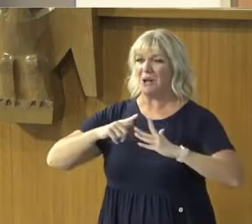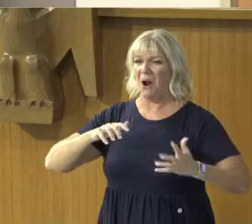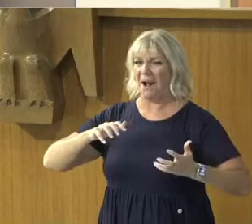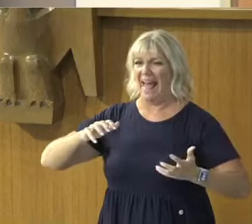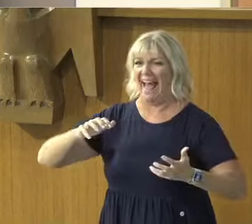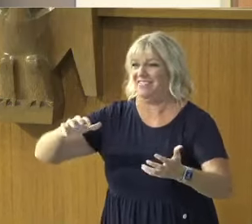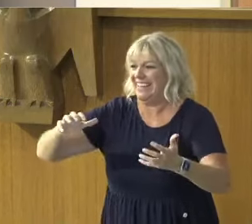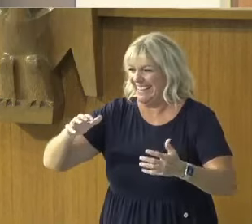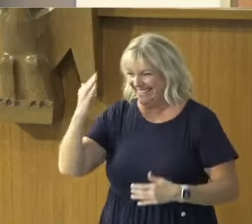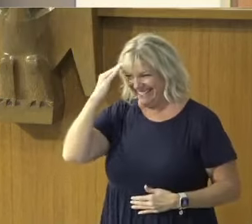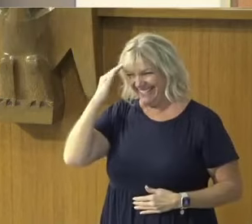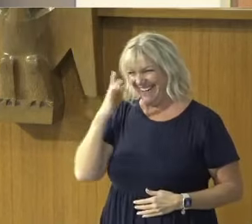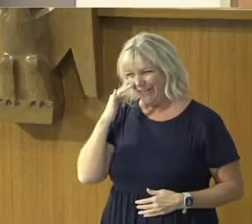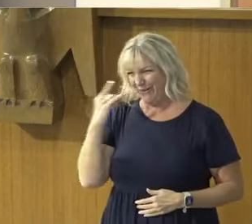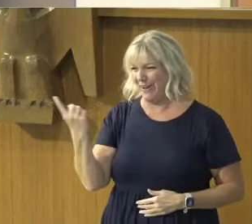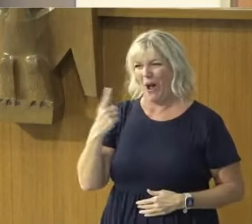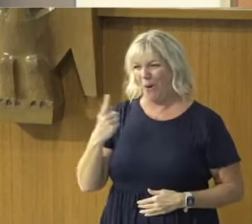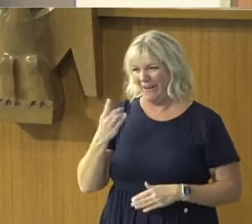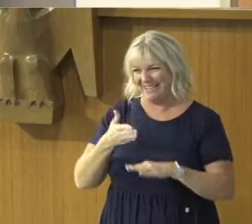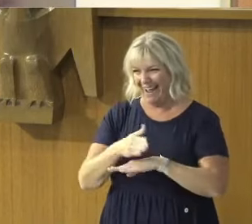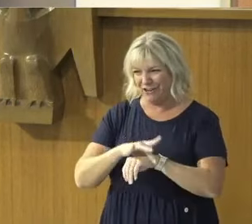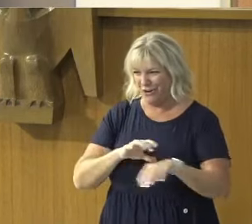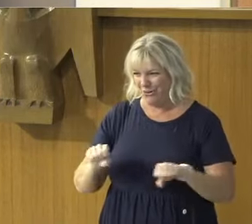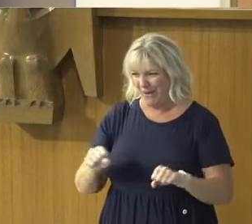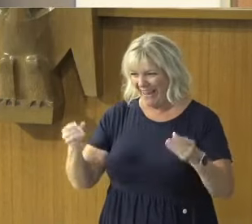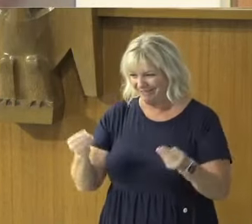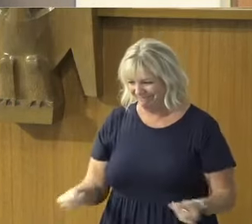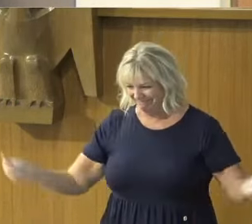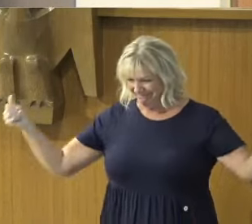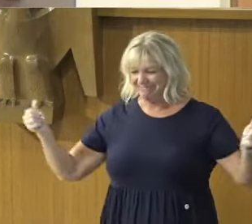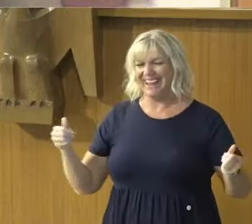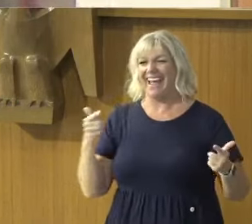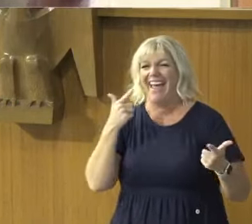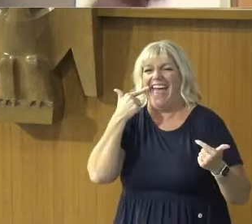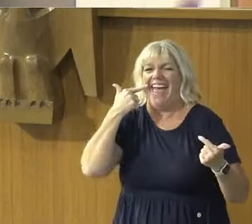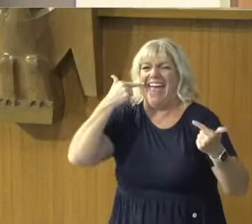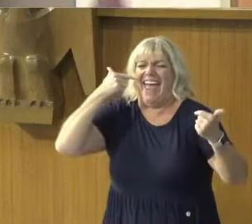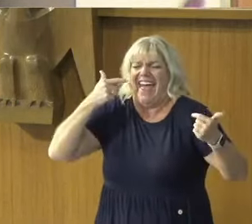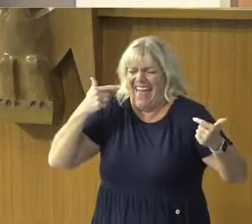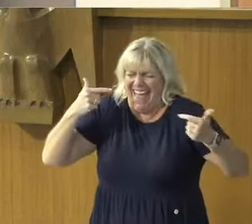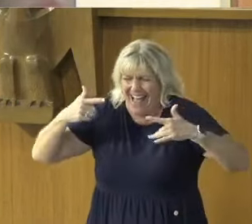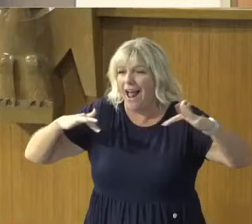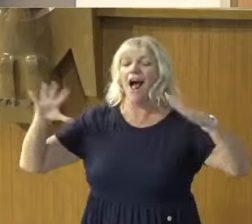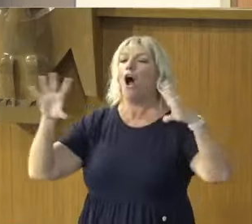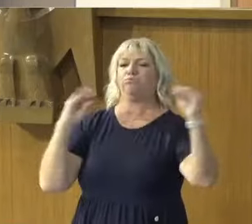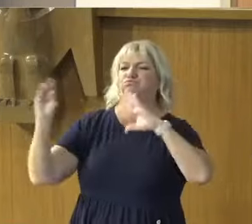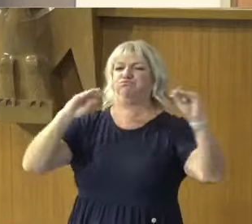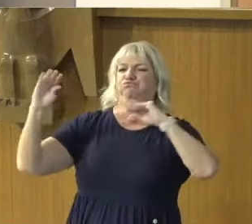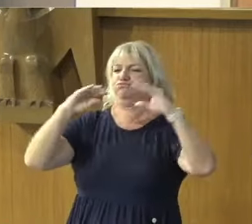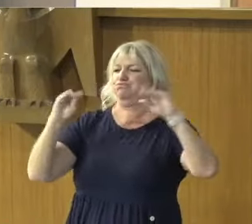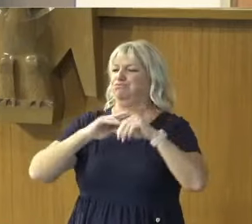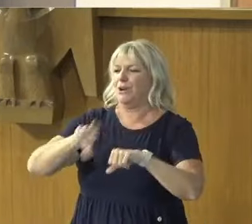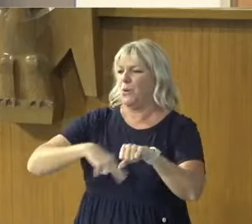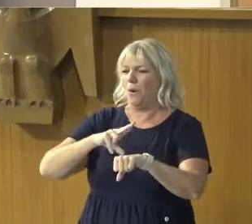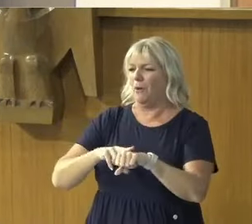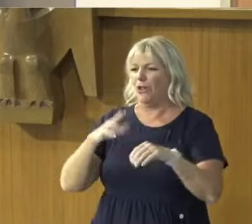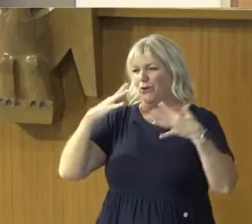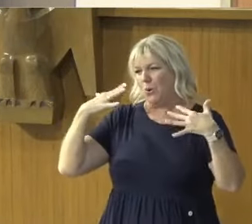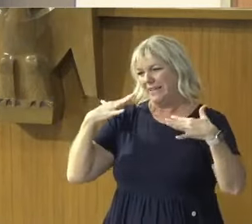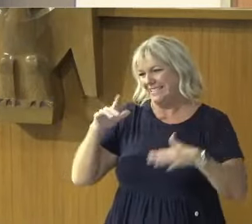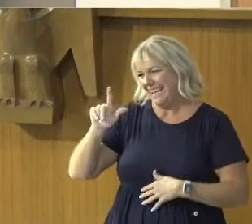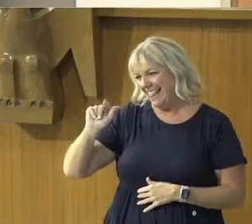you do in California after an earthquake. And gradually, the volume increased back to a boisterous, noisy night in